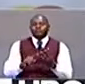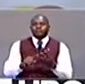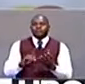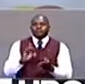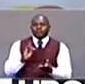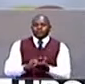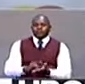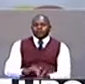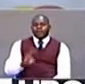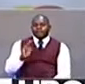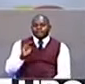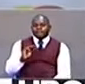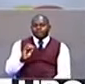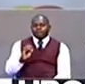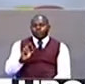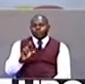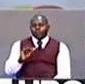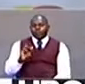Dr. Muriko, I think you'll come last.